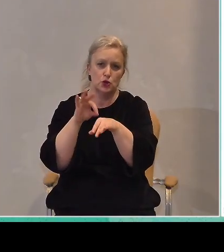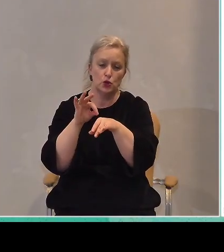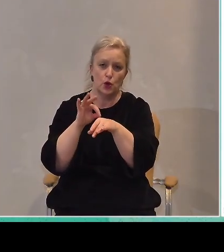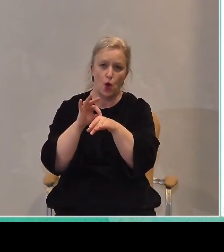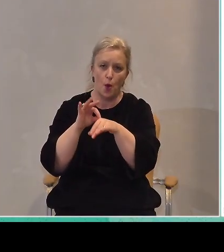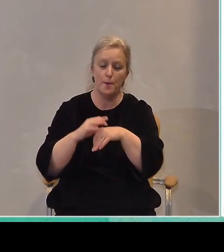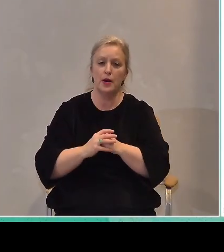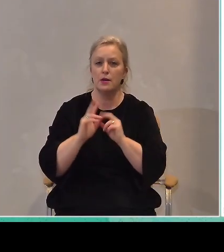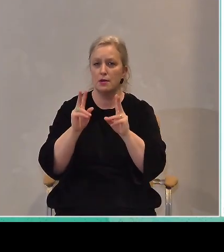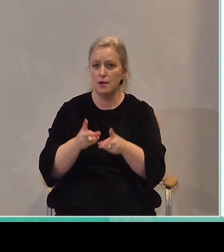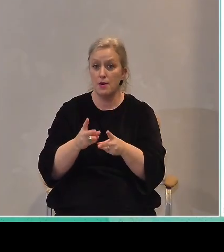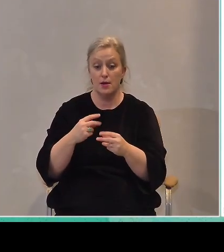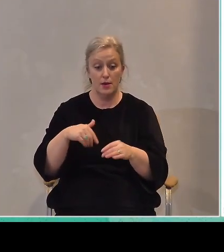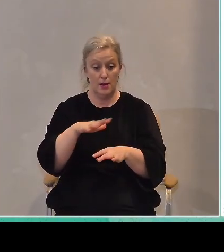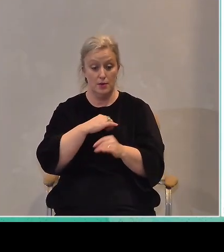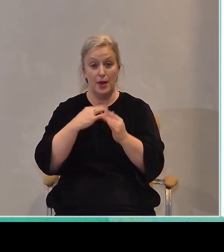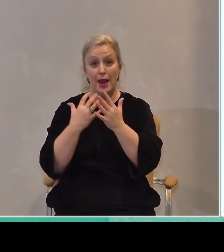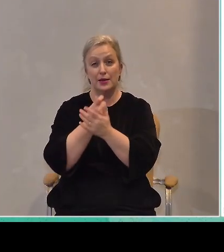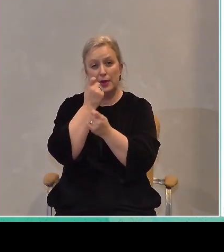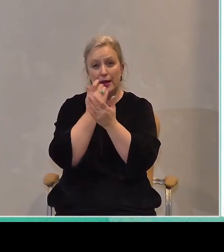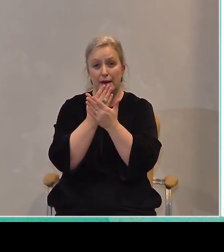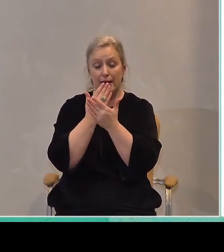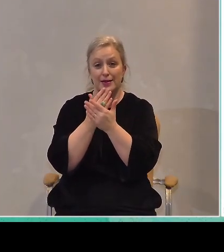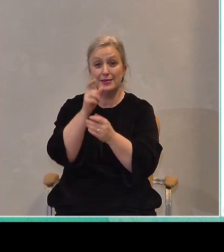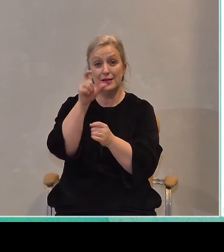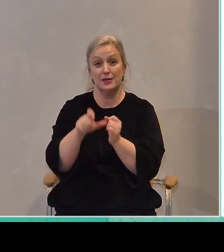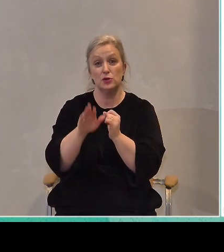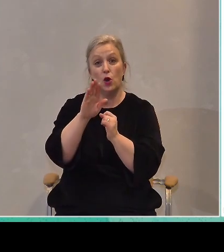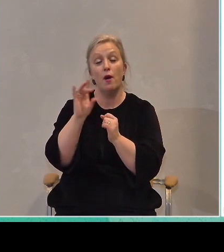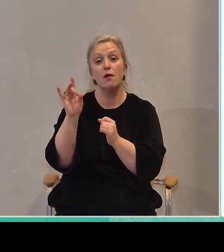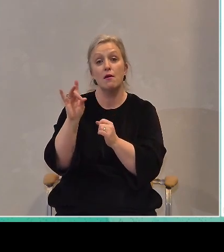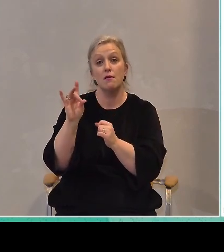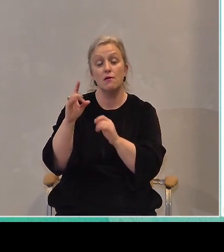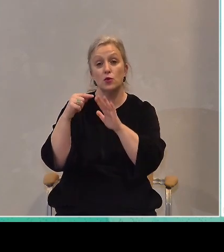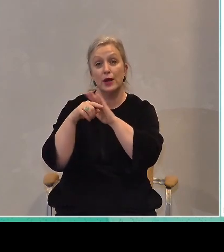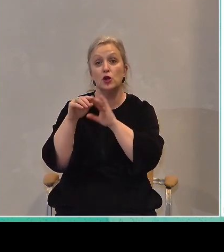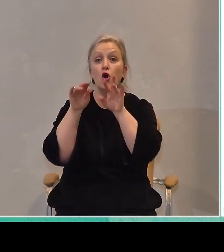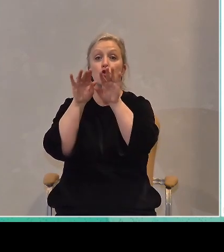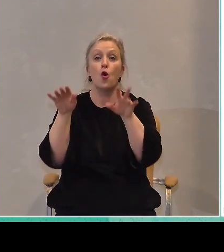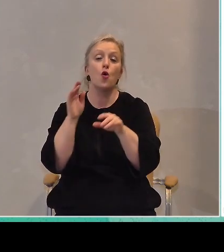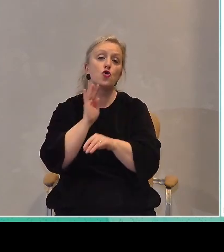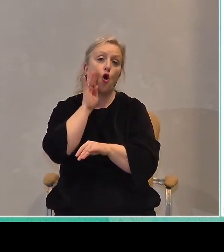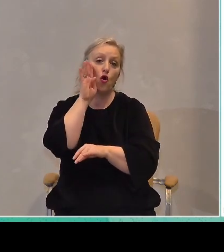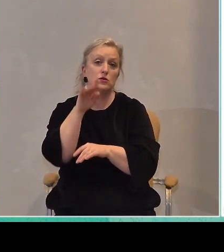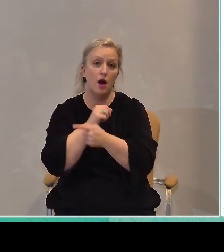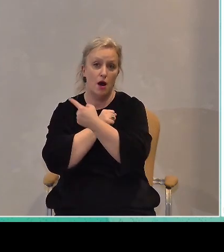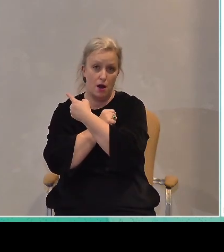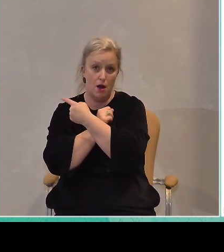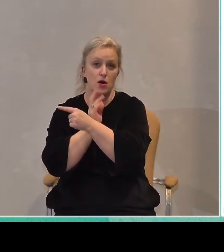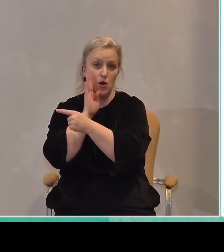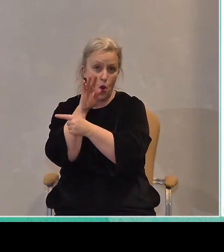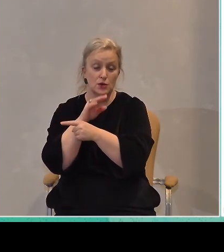connected to the Down syndrome as well as autism spectrum disorder. And we found the human astroglia cells